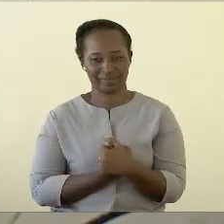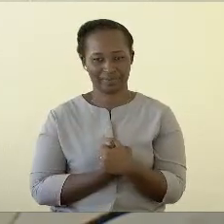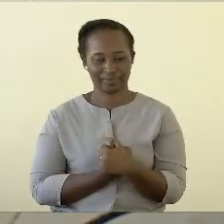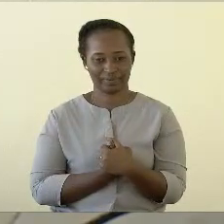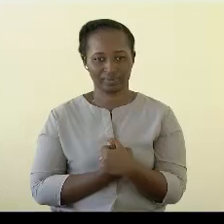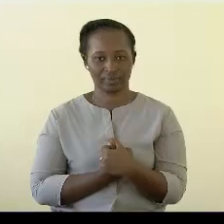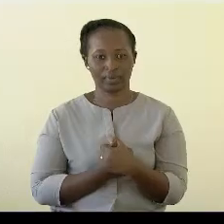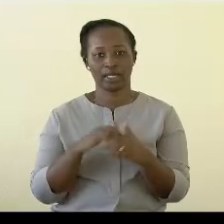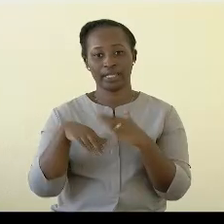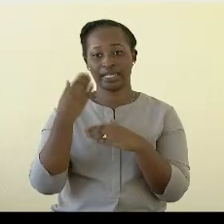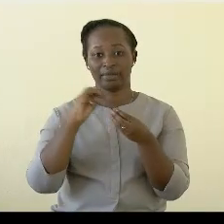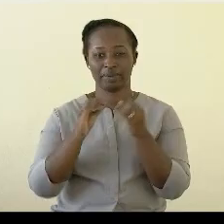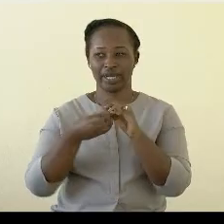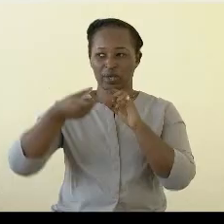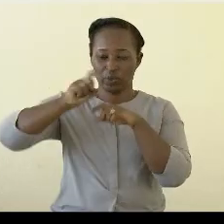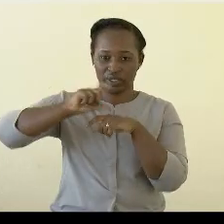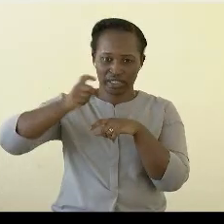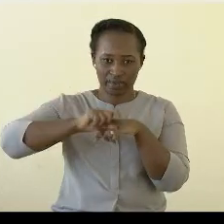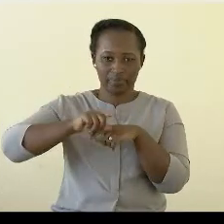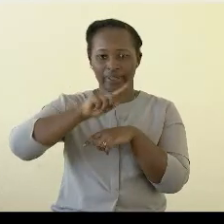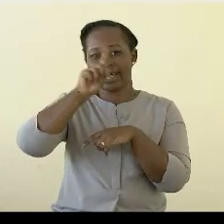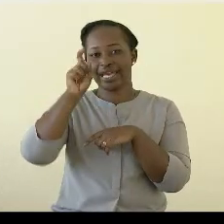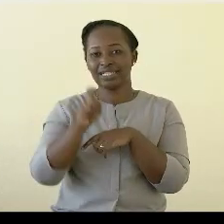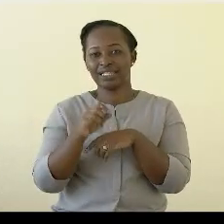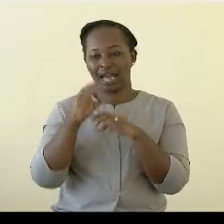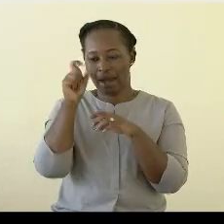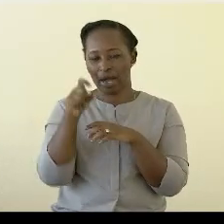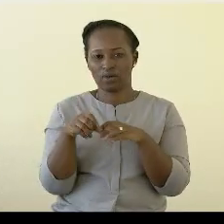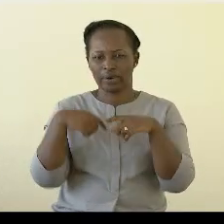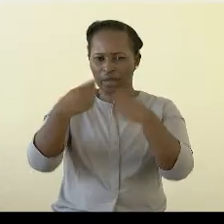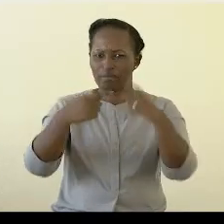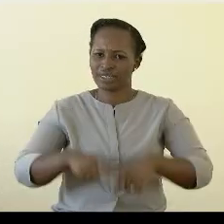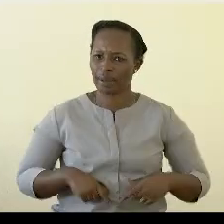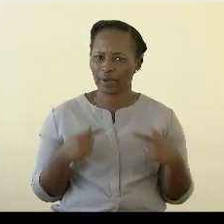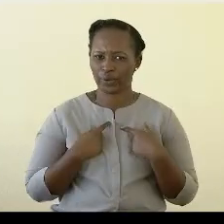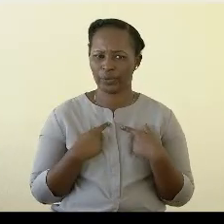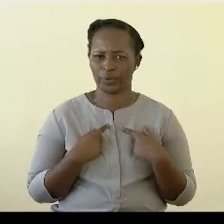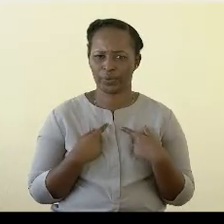So when numbers grow big and organisms have to survive,